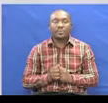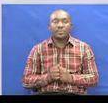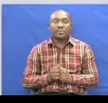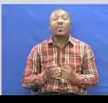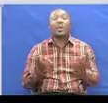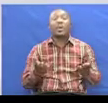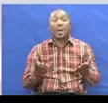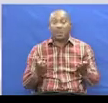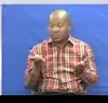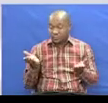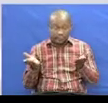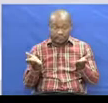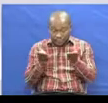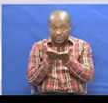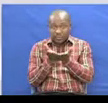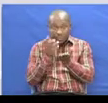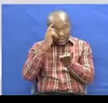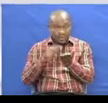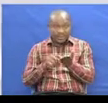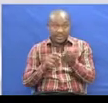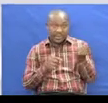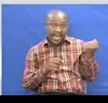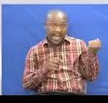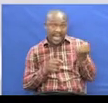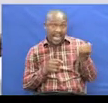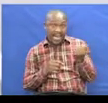It means left-hand side